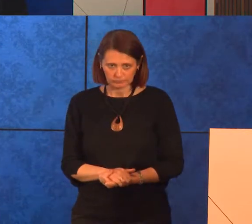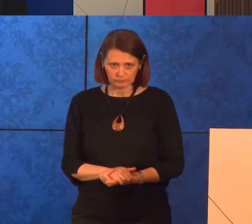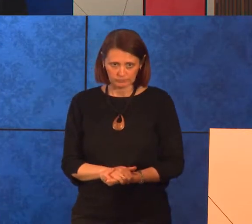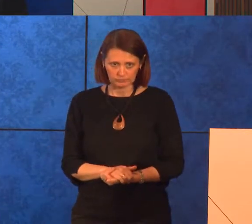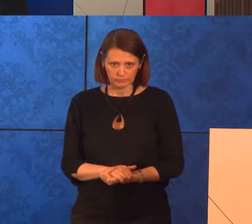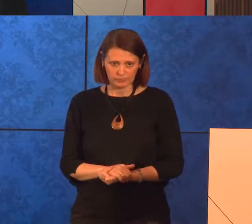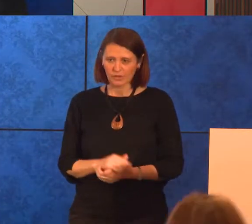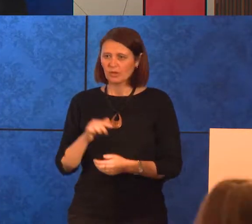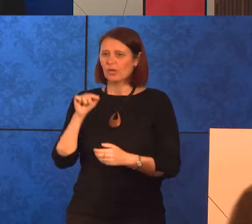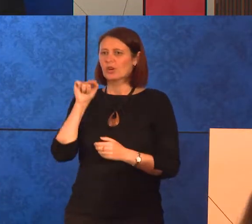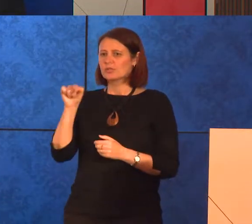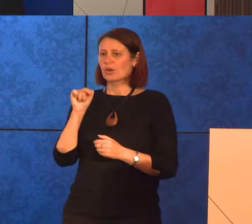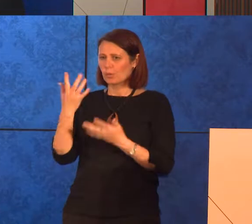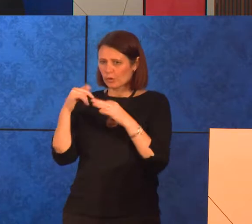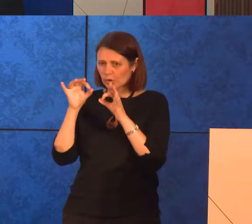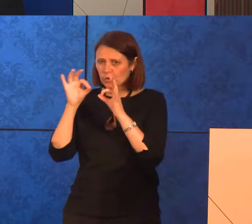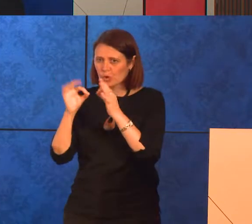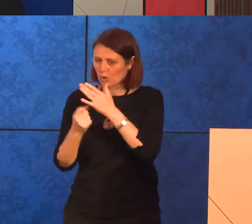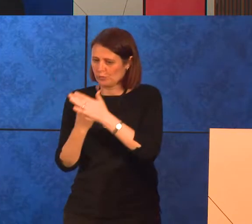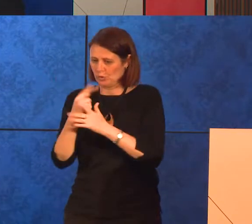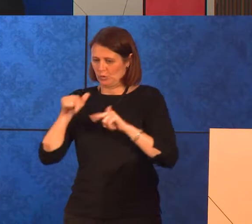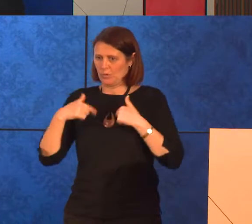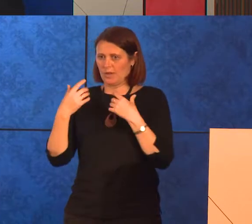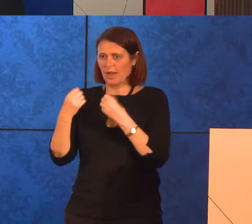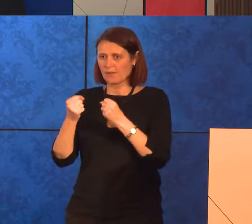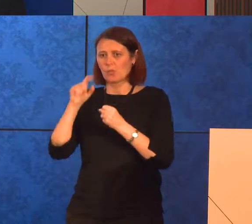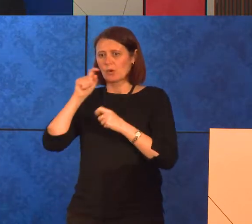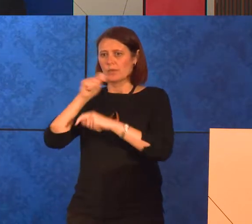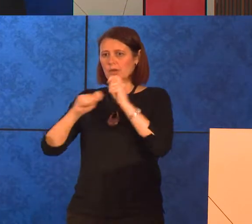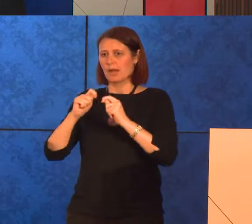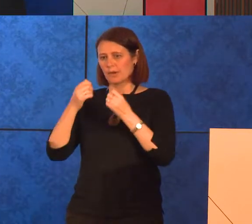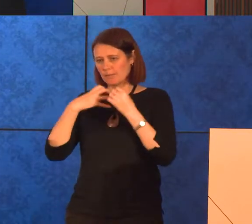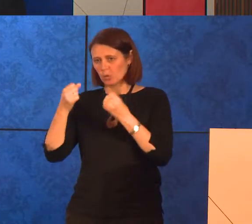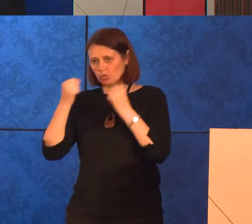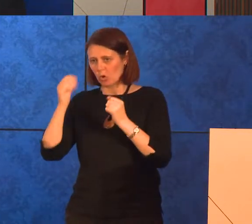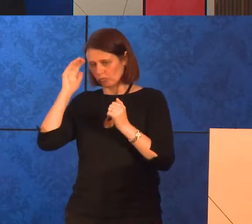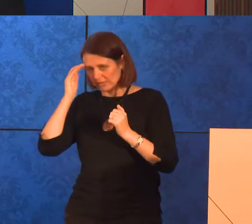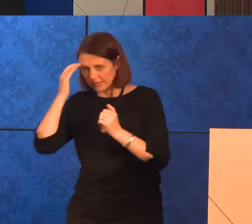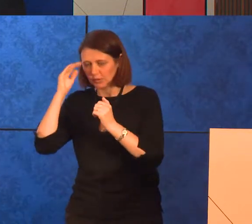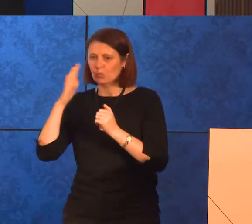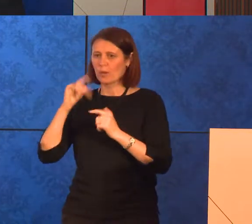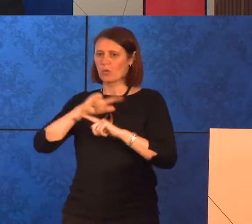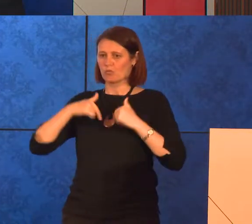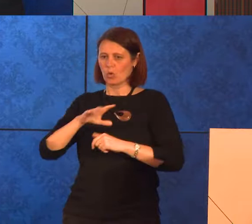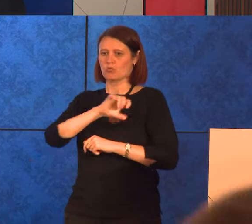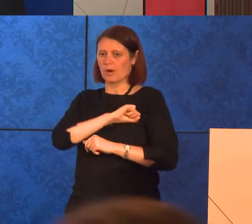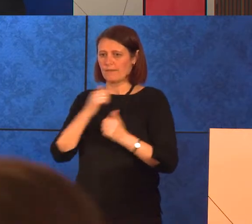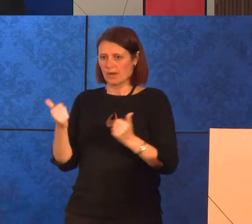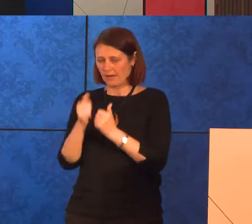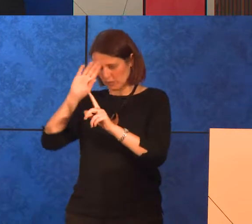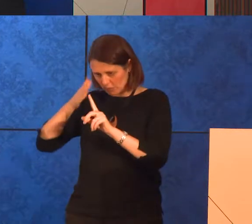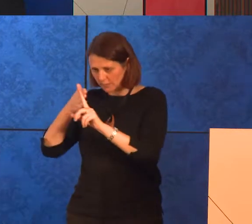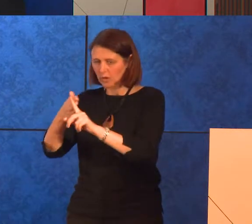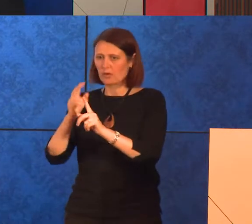what a unique opportunity we have with this Royal Commission. We will become a stronger, more resilient community when we are brave enough to shine a light on